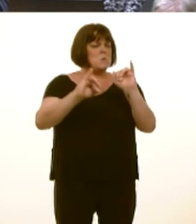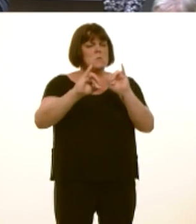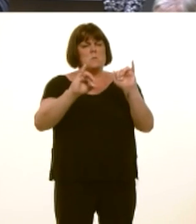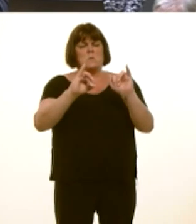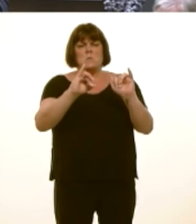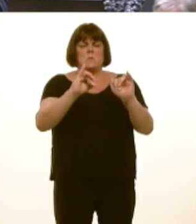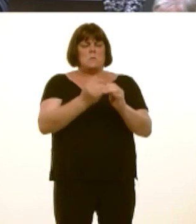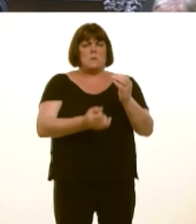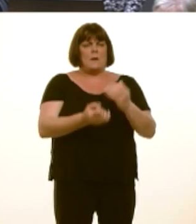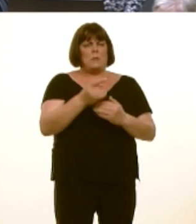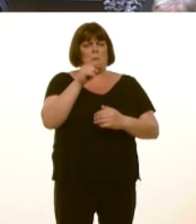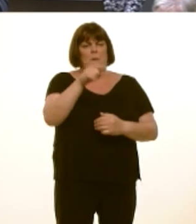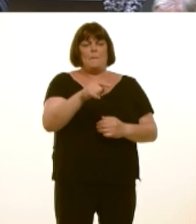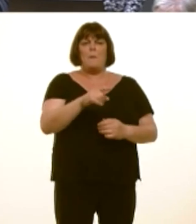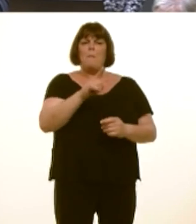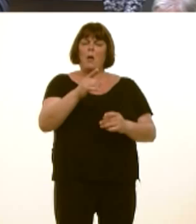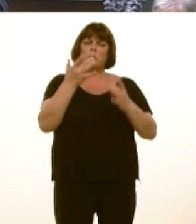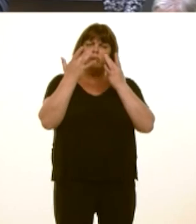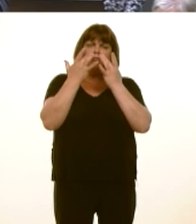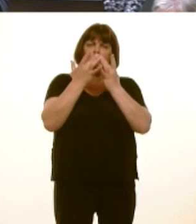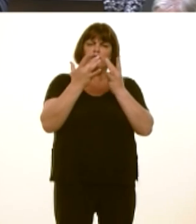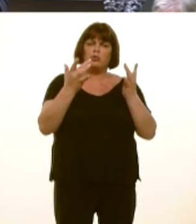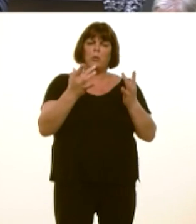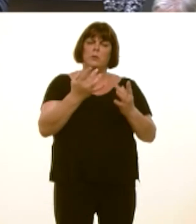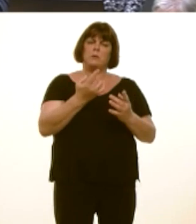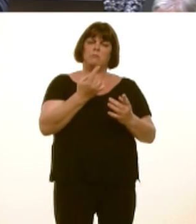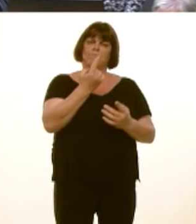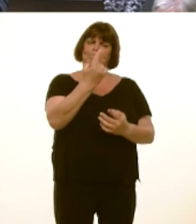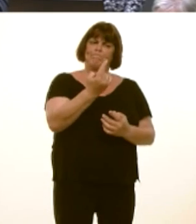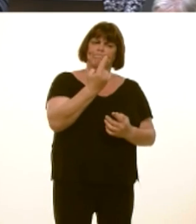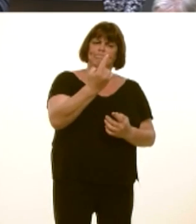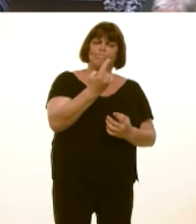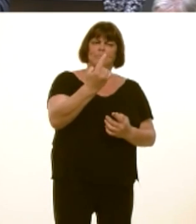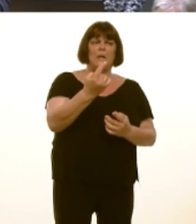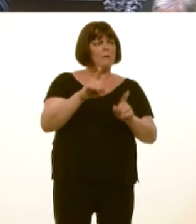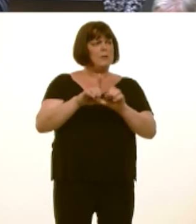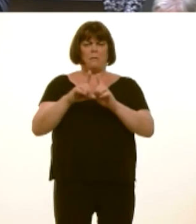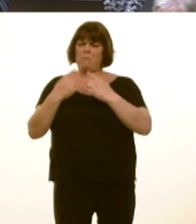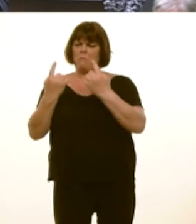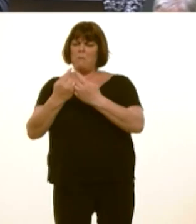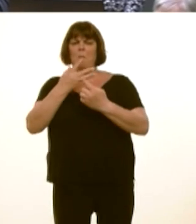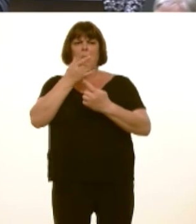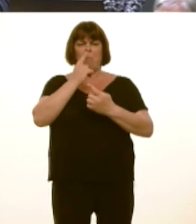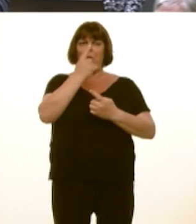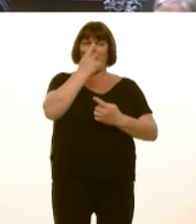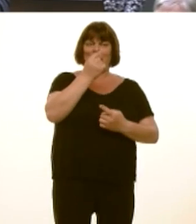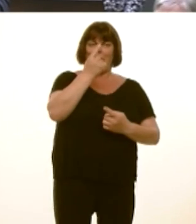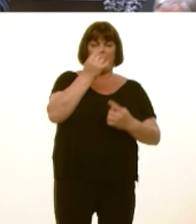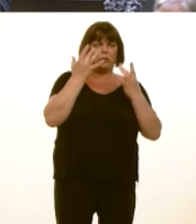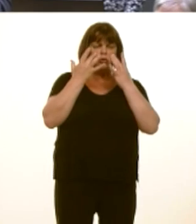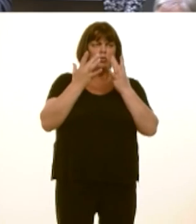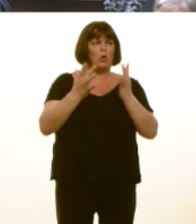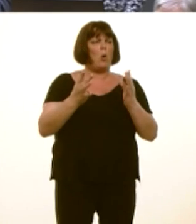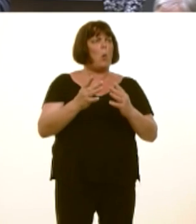times is also an indication of the extent within our humanity that people can exhibit the